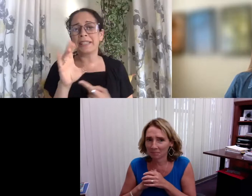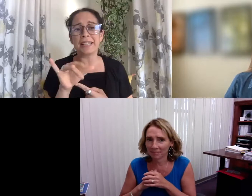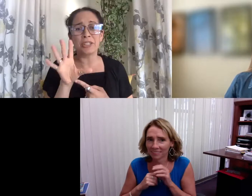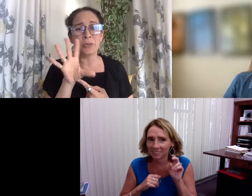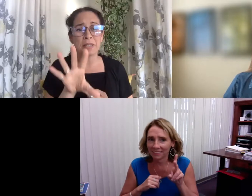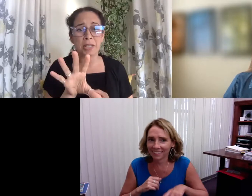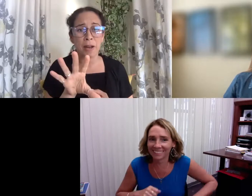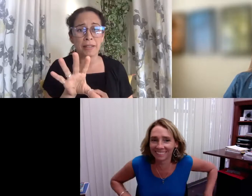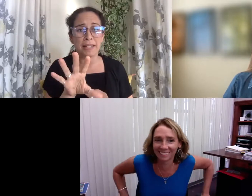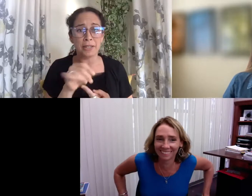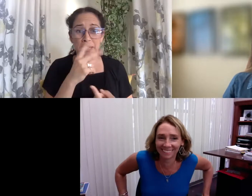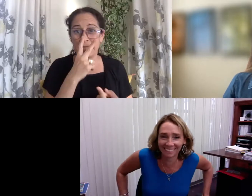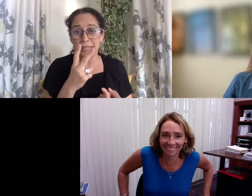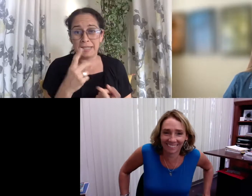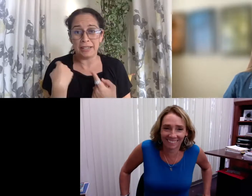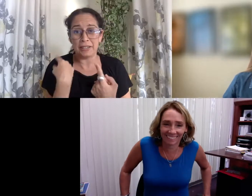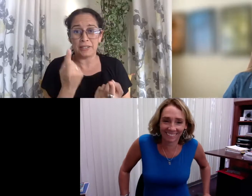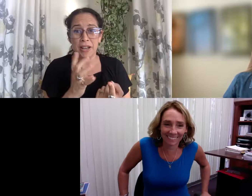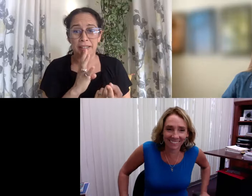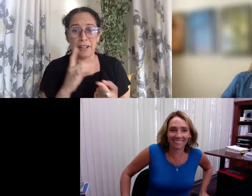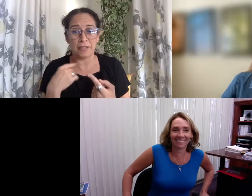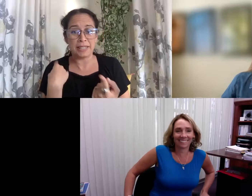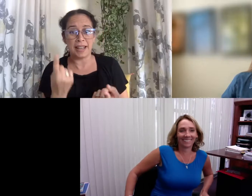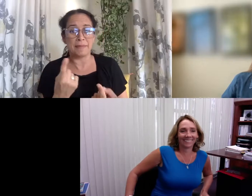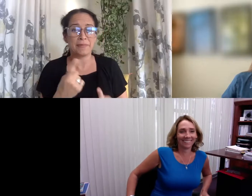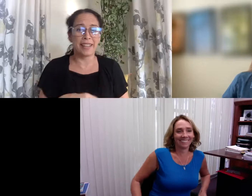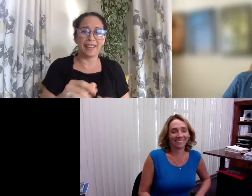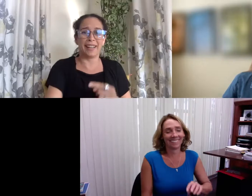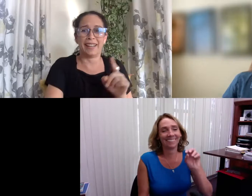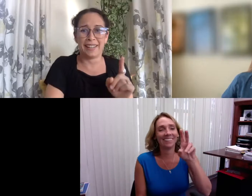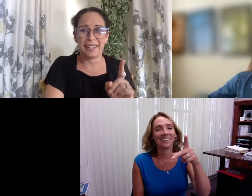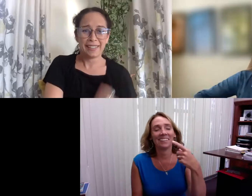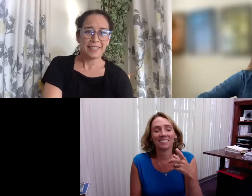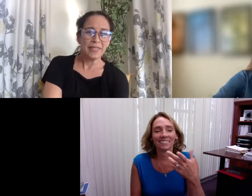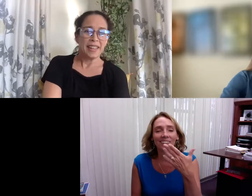I'm telling Nancy she wasn't spotlighted, so I didn't see her talking all this time.